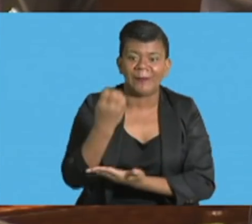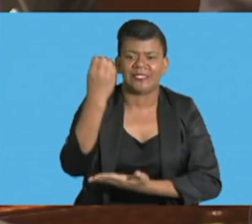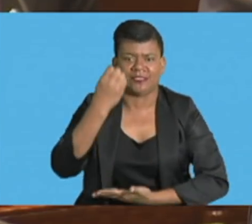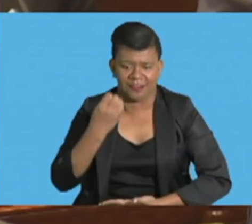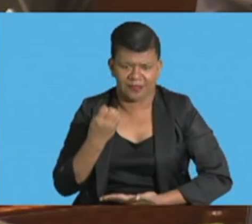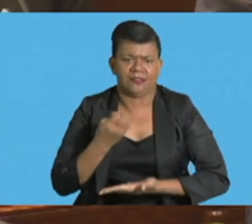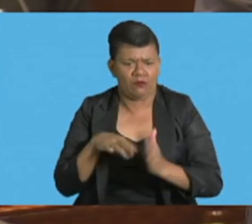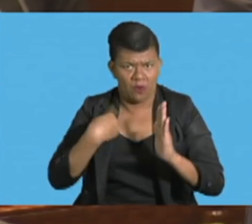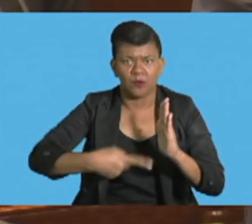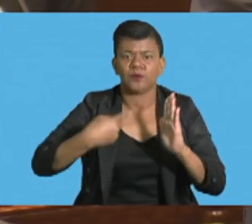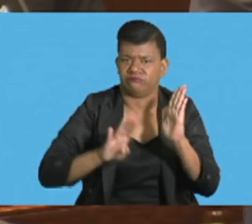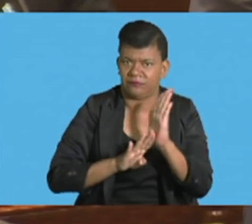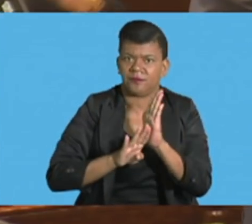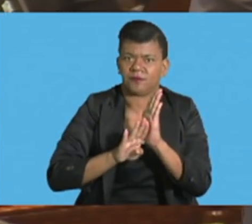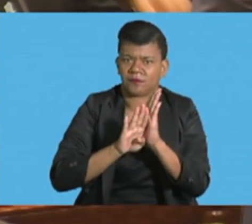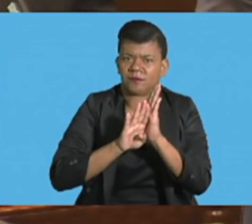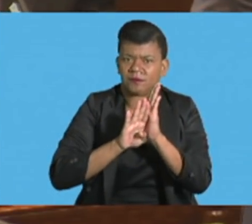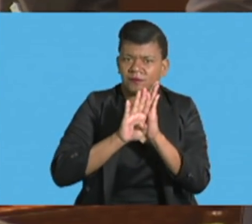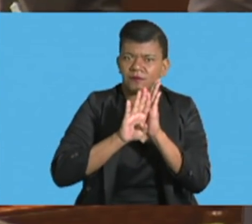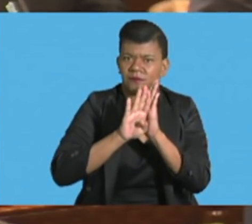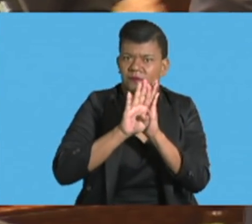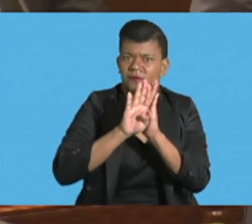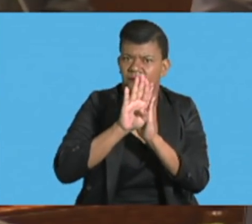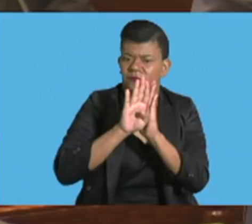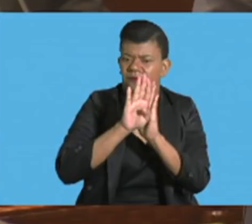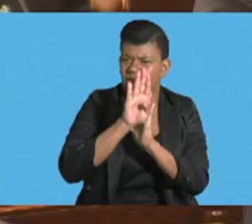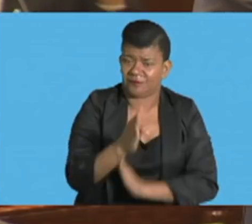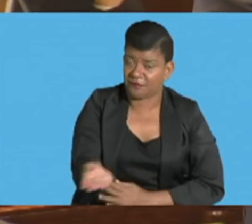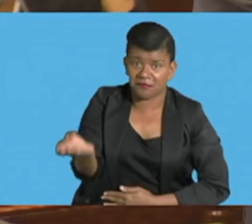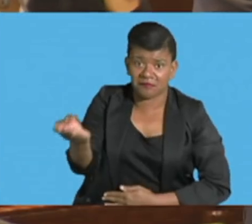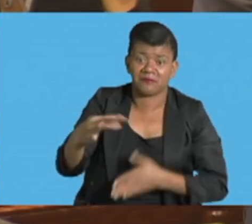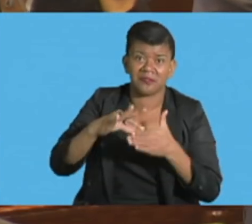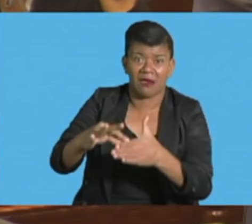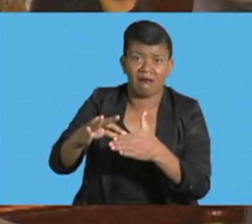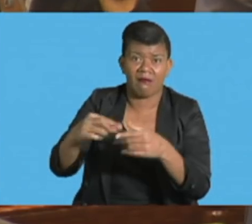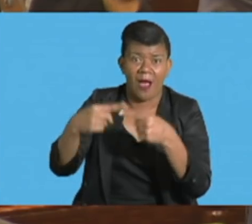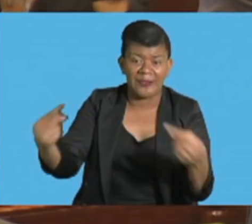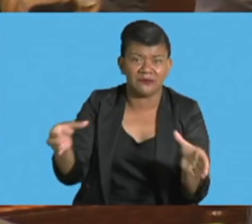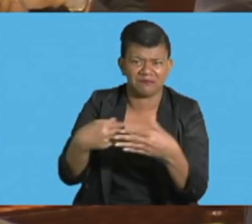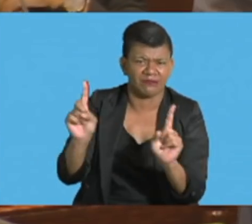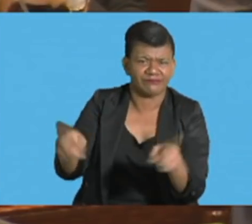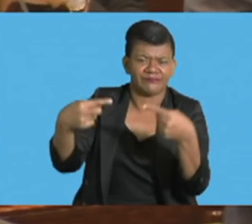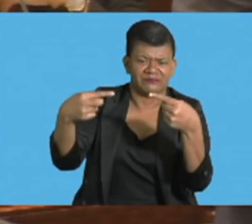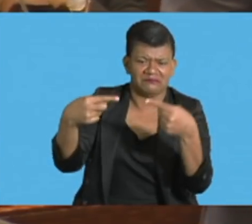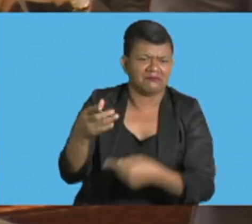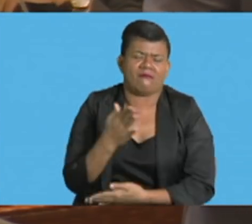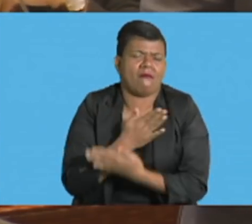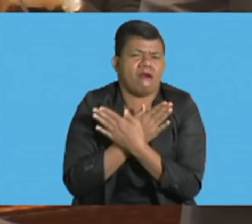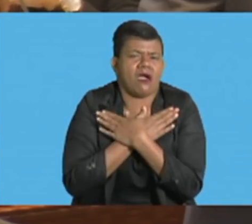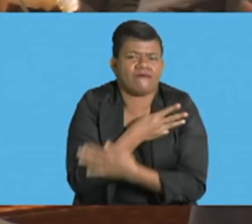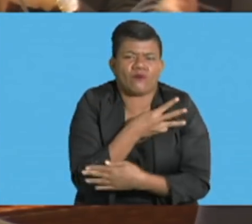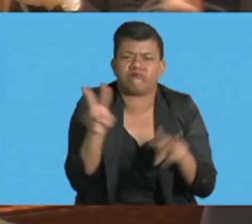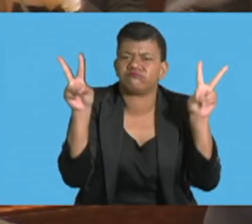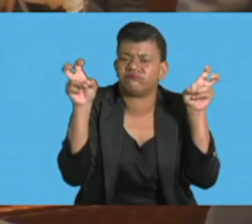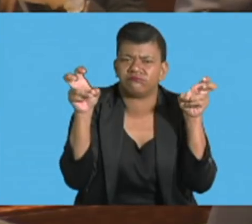and grows. While the Honorable Leader of the Opposition seems to like the word collapse,